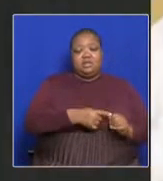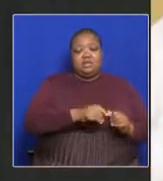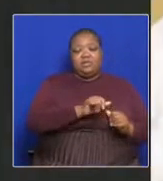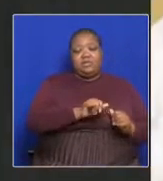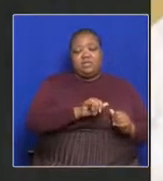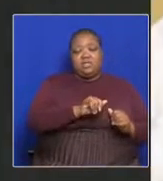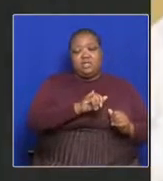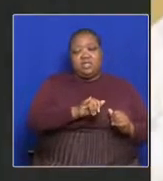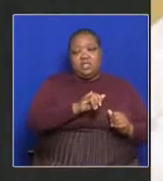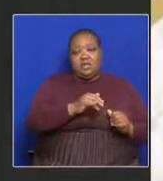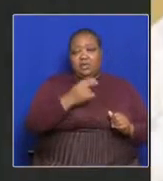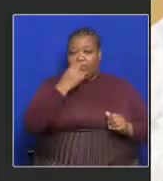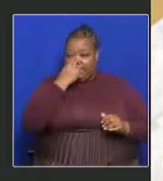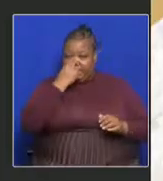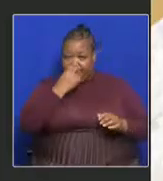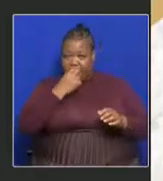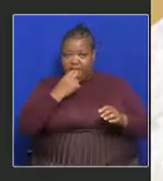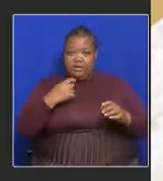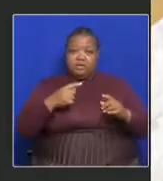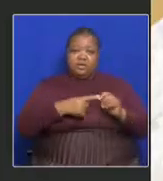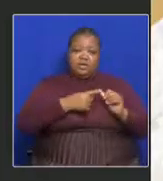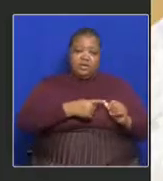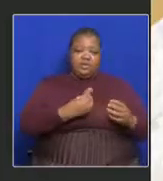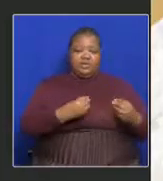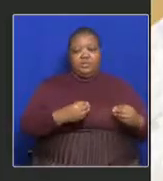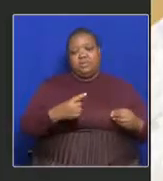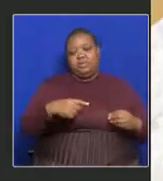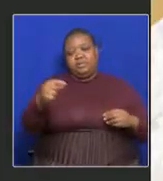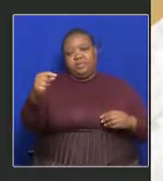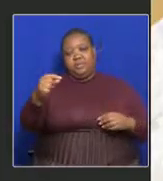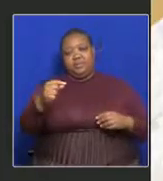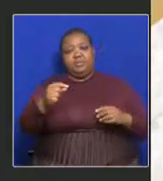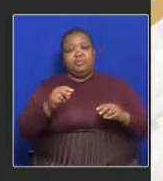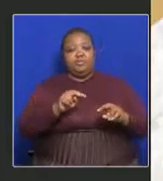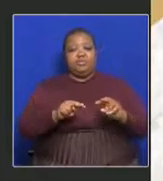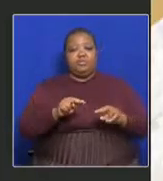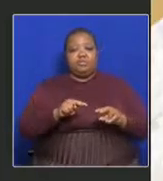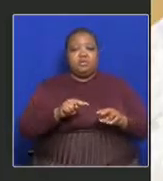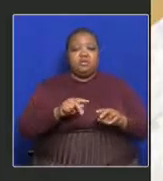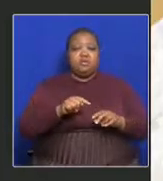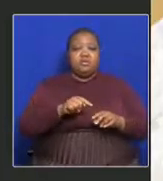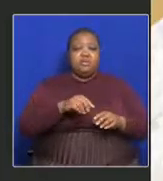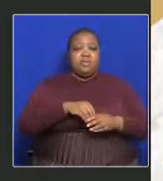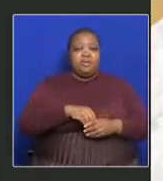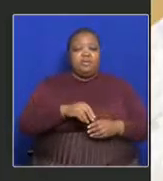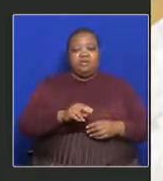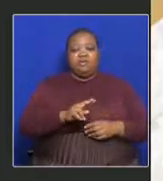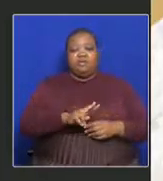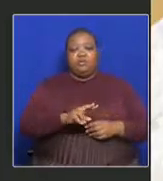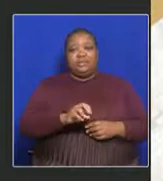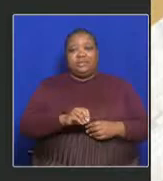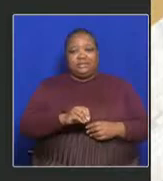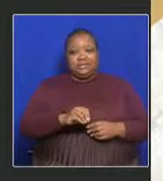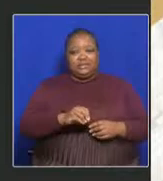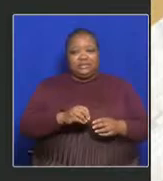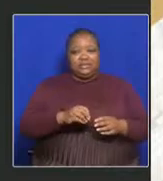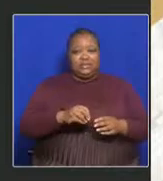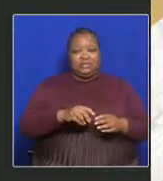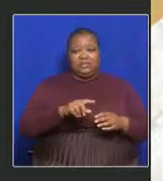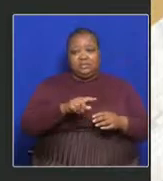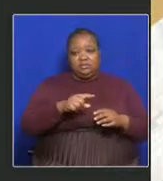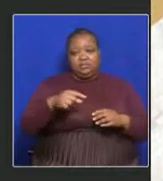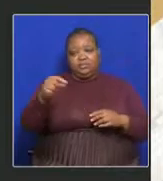we left the scene. From my observations, each bag contained approximately 20 such bricks. We then left the scene and proceeded with our